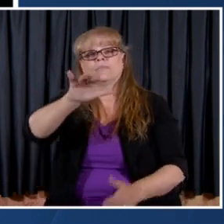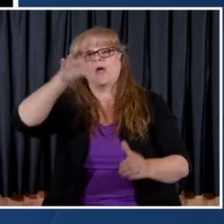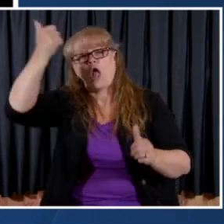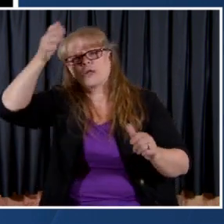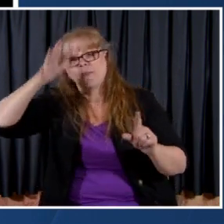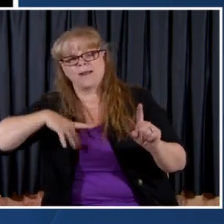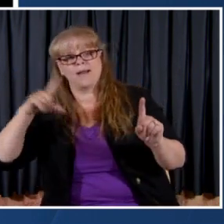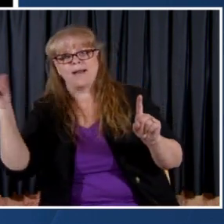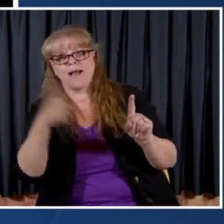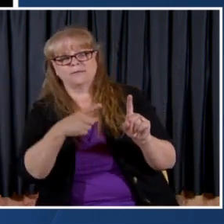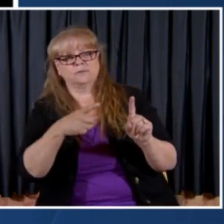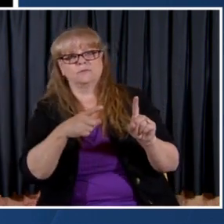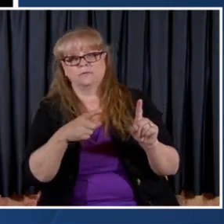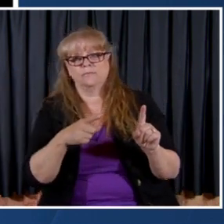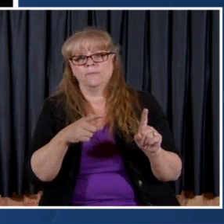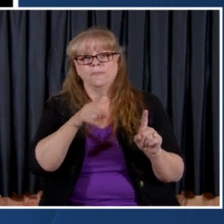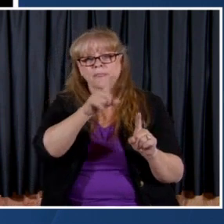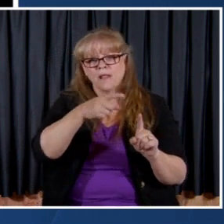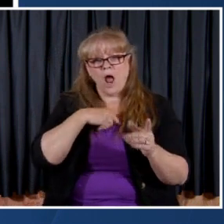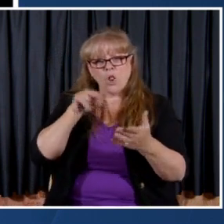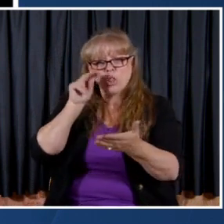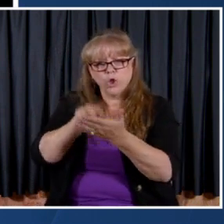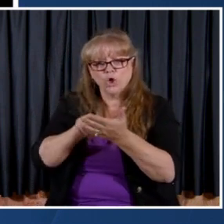the nation's airports, the $10 billion.